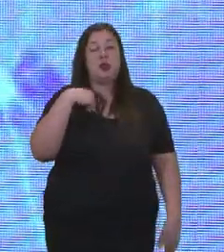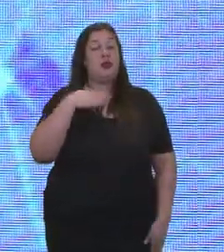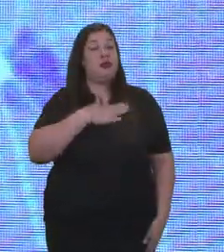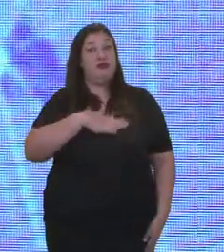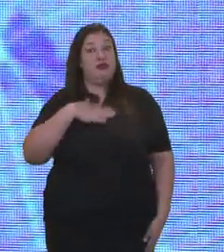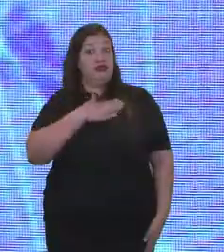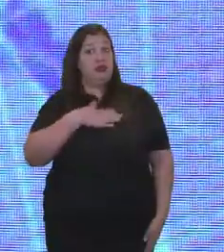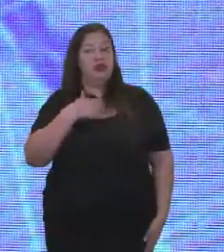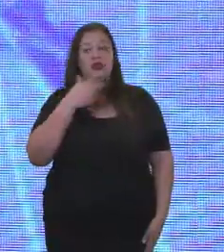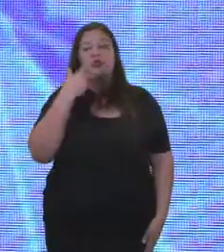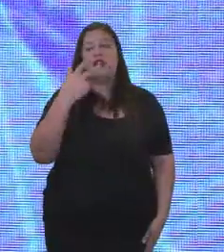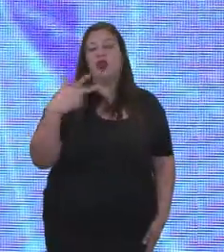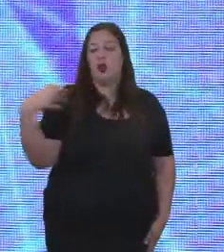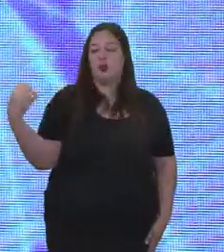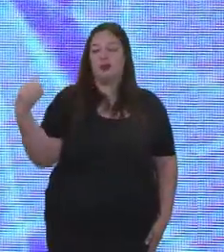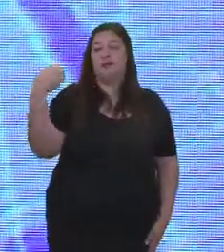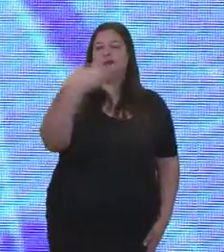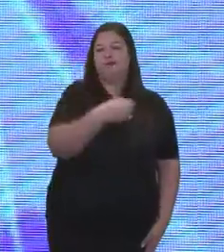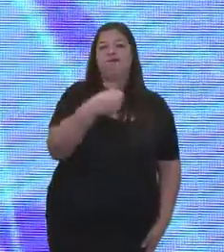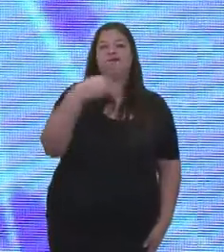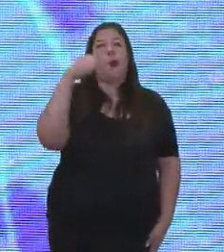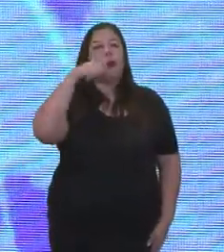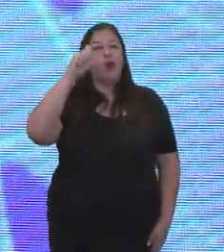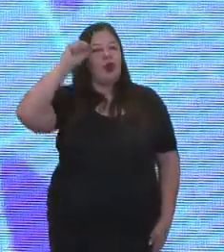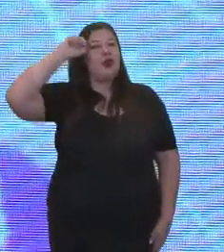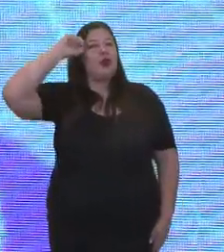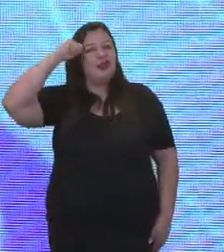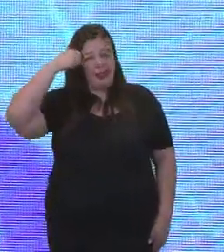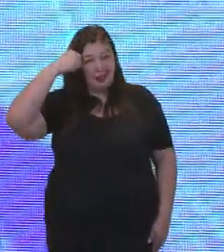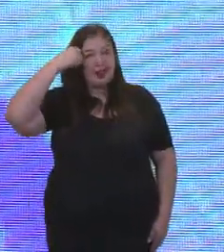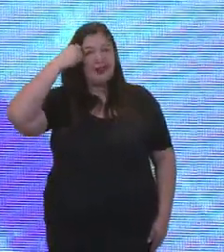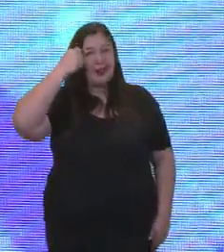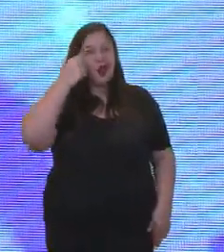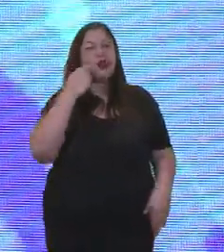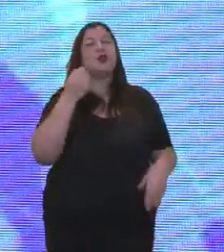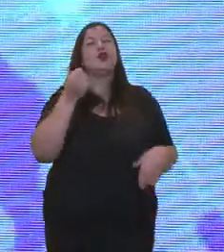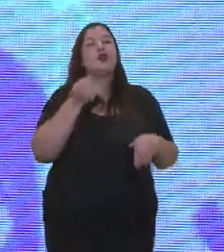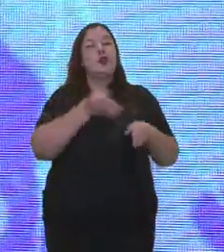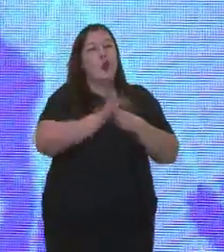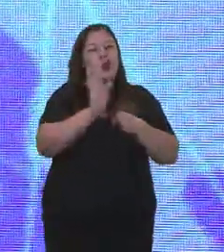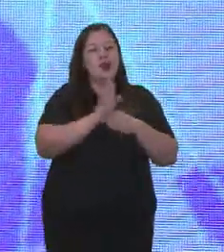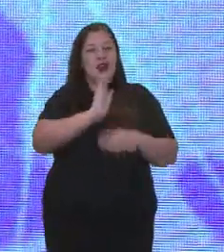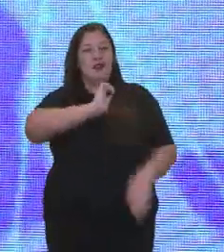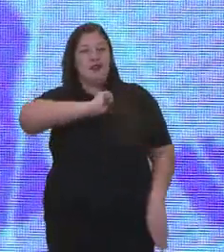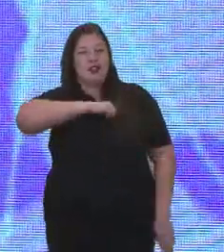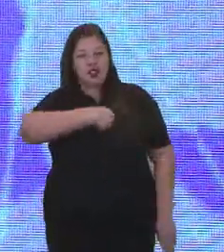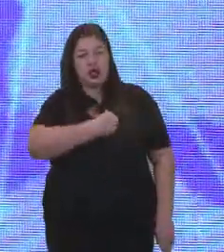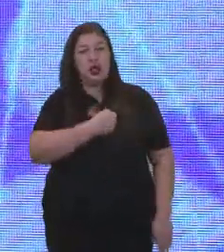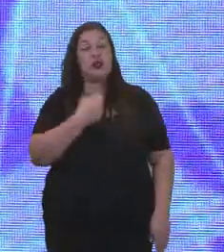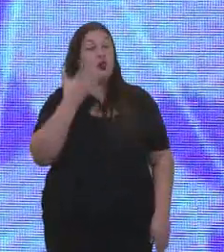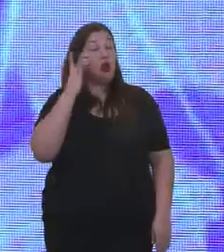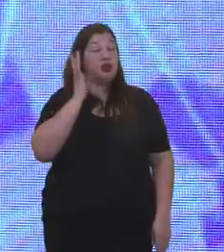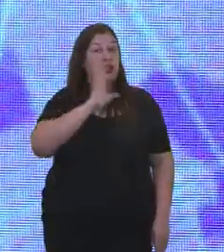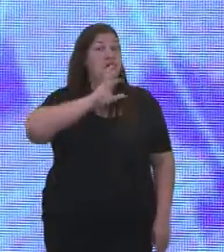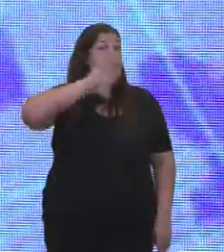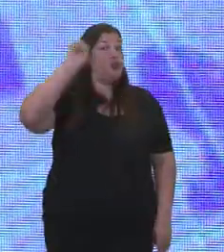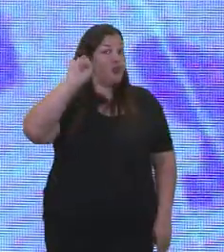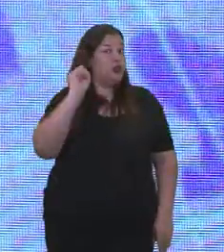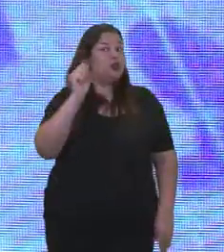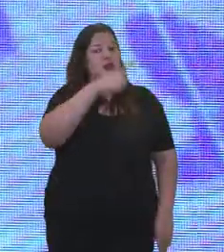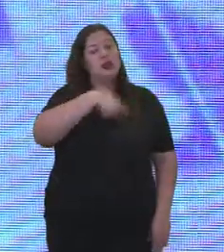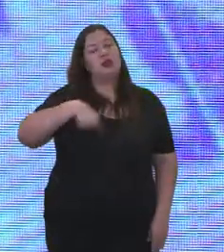two women will join. So I'm very happy that I put a black woman in the fiscal council.